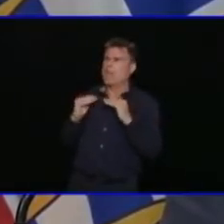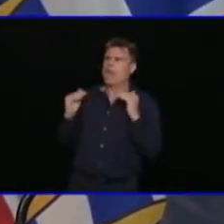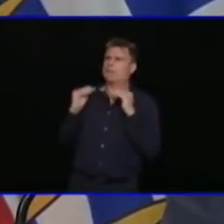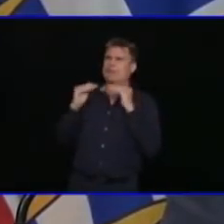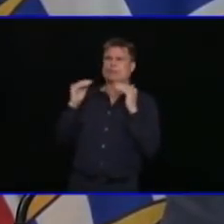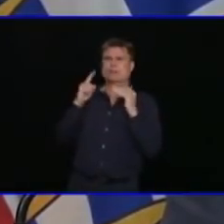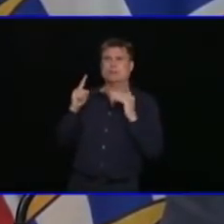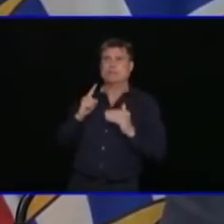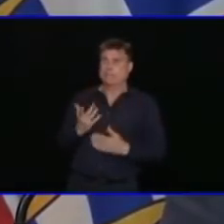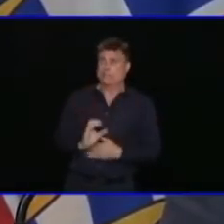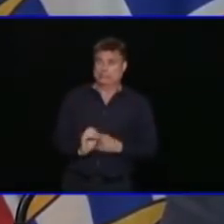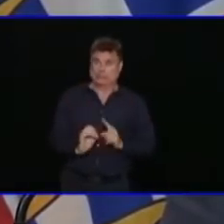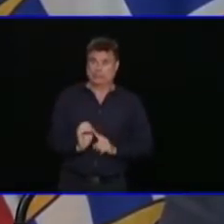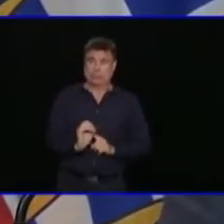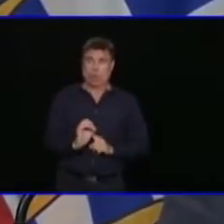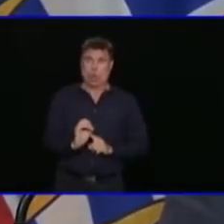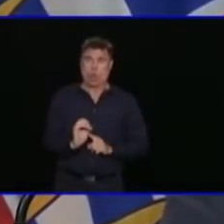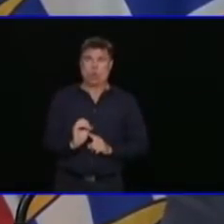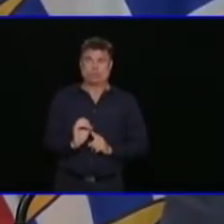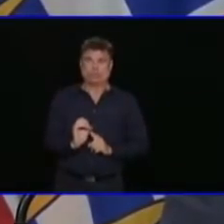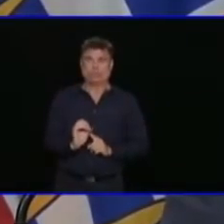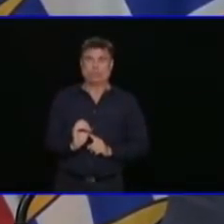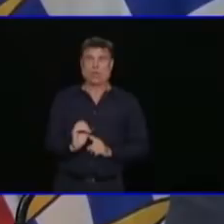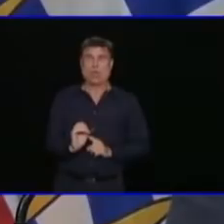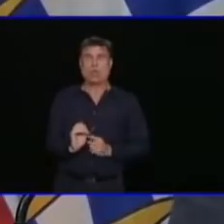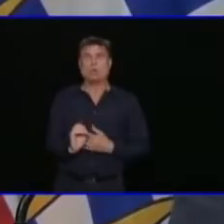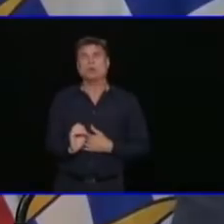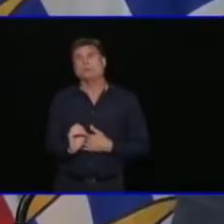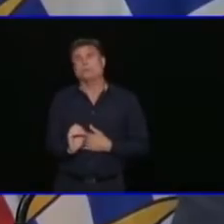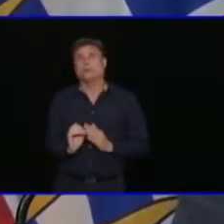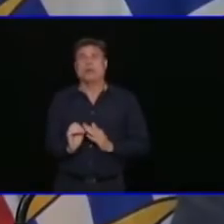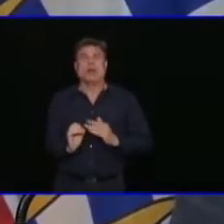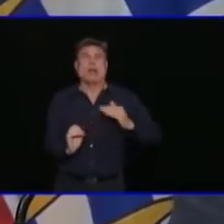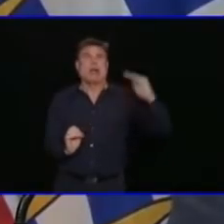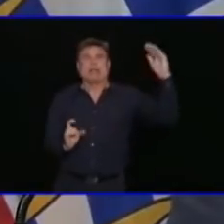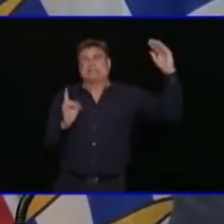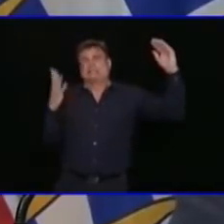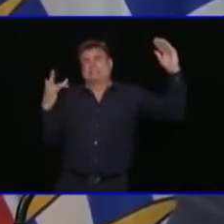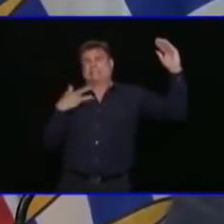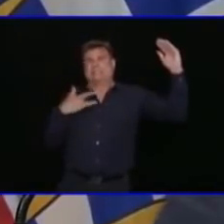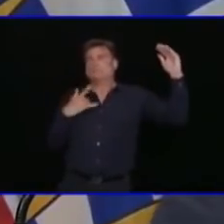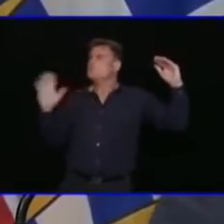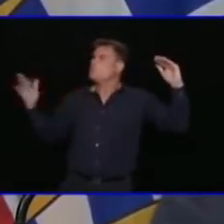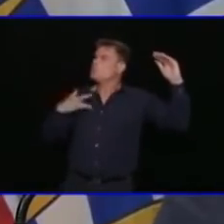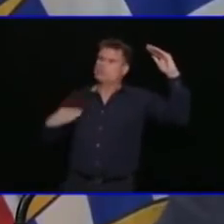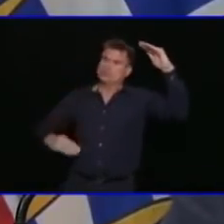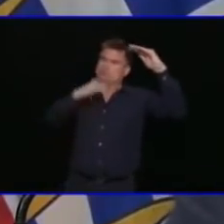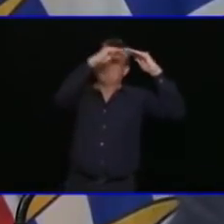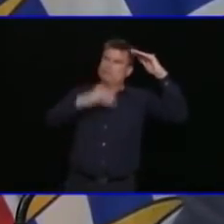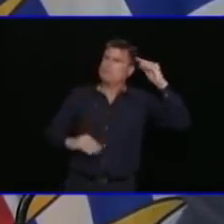word of your choice right now. Well, how about I'm at 102.